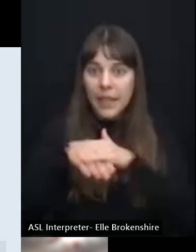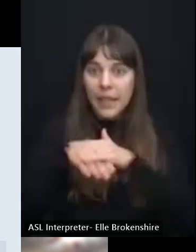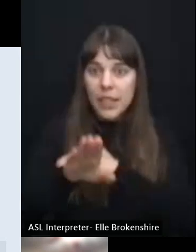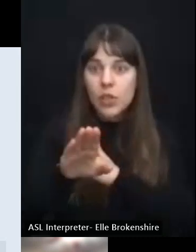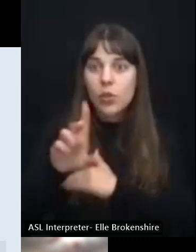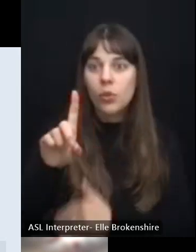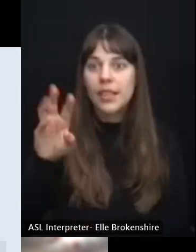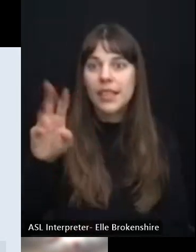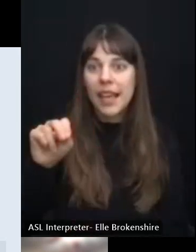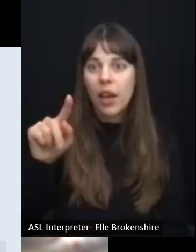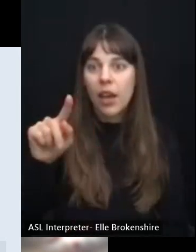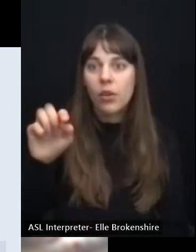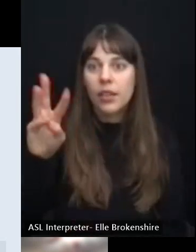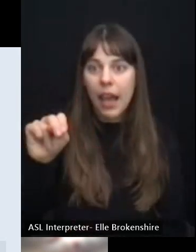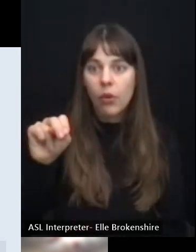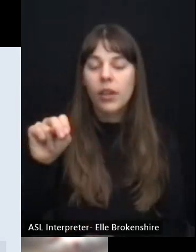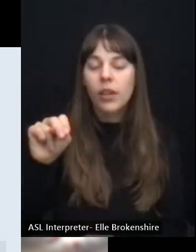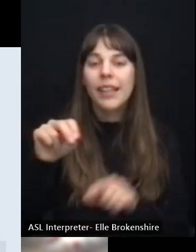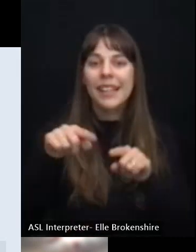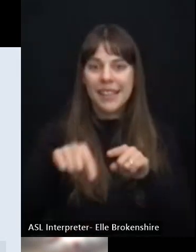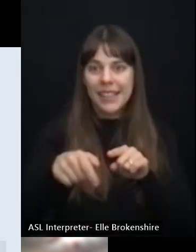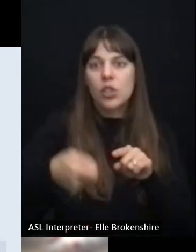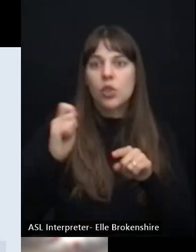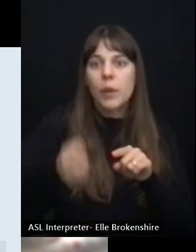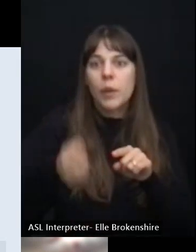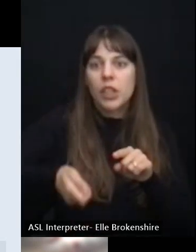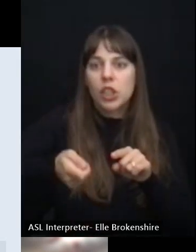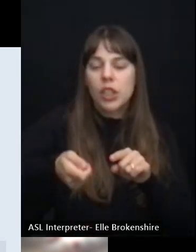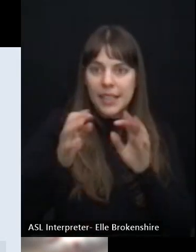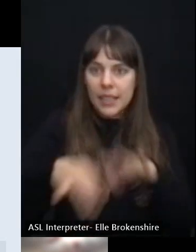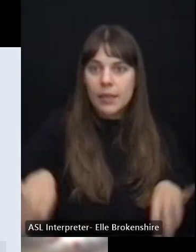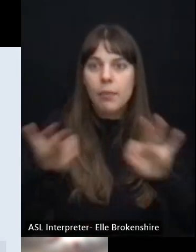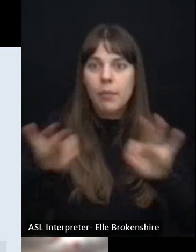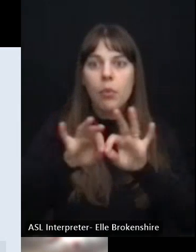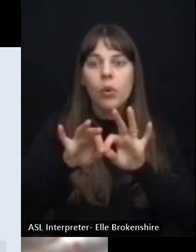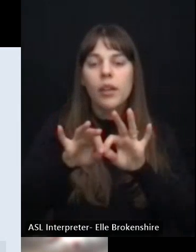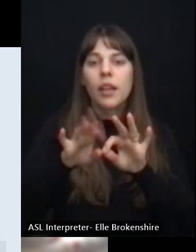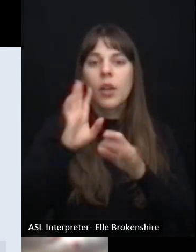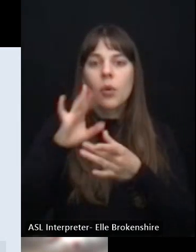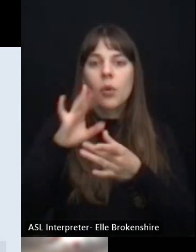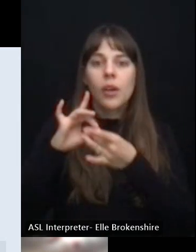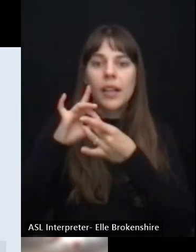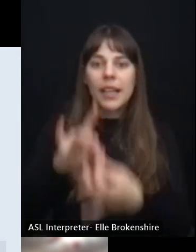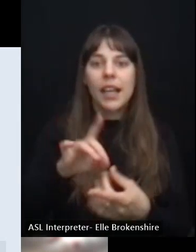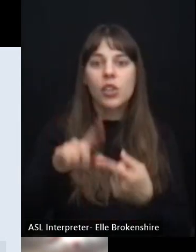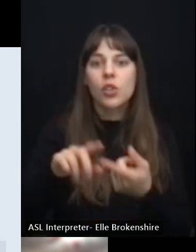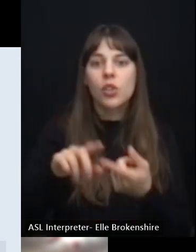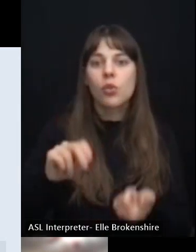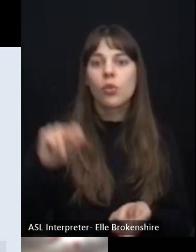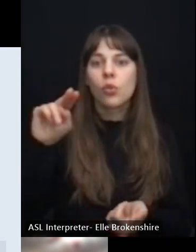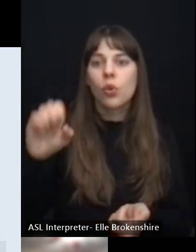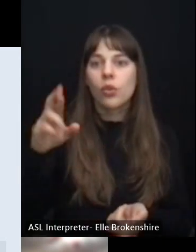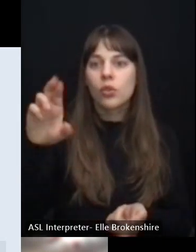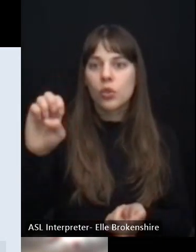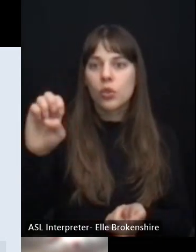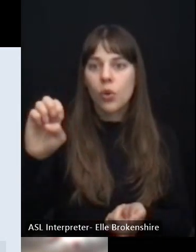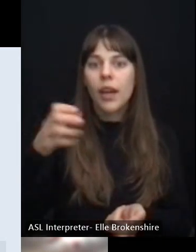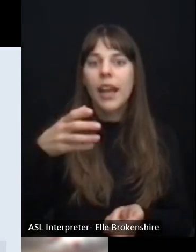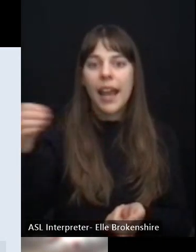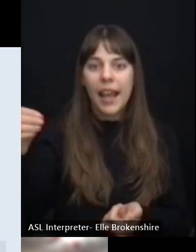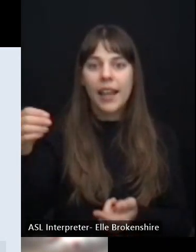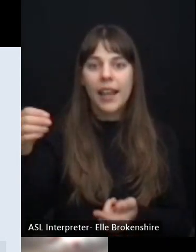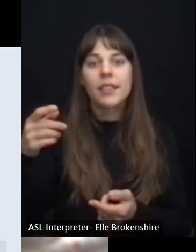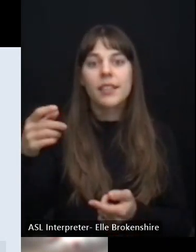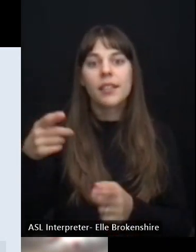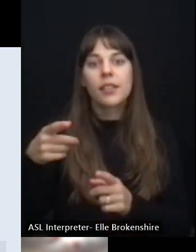both transport light rail vehicles to our main line, to our North Shore connector, and also to our Penn Station spur over to our East